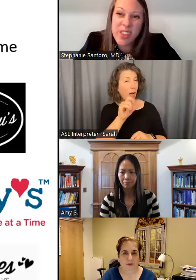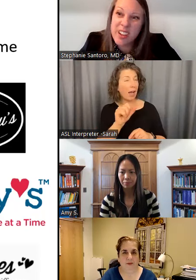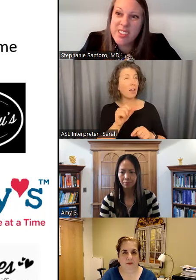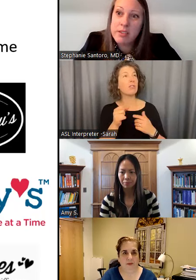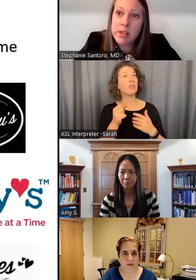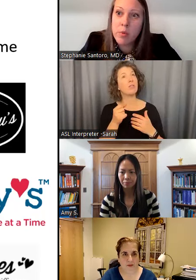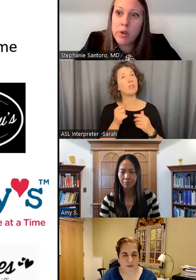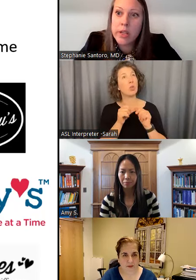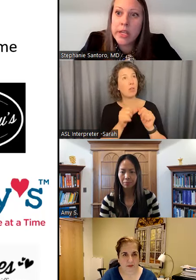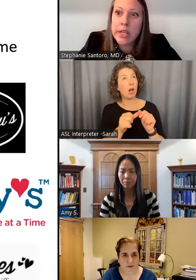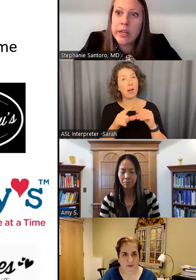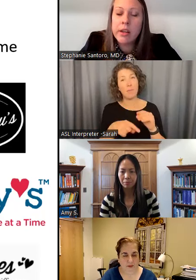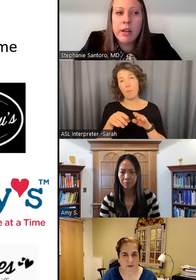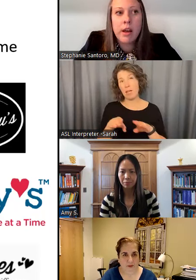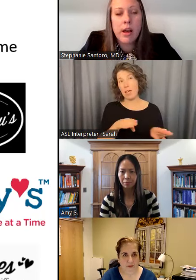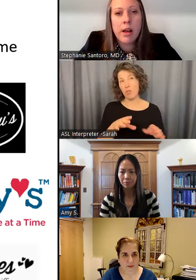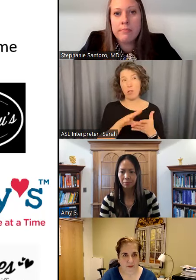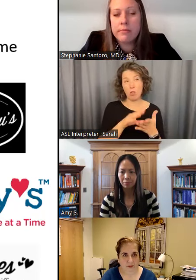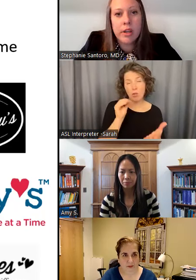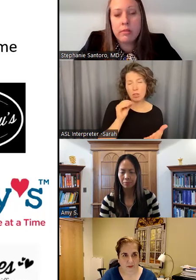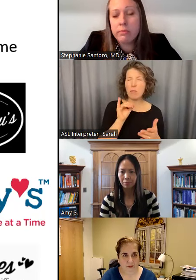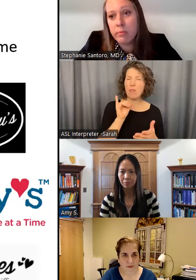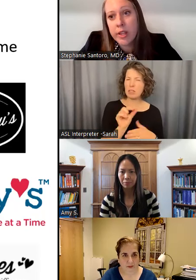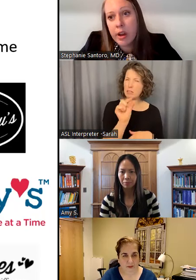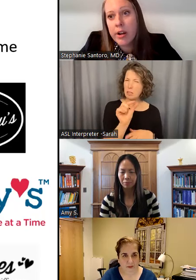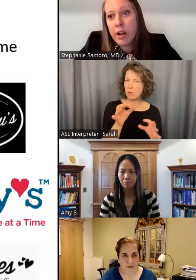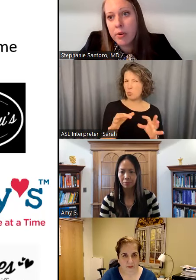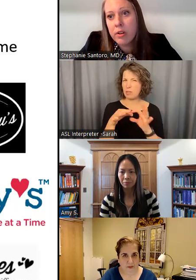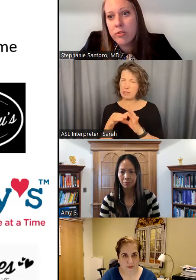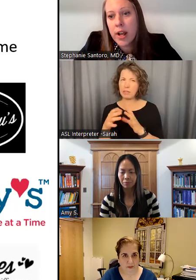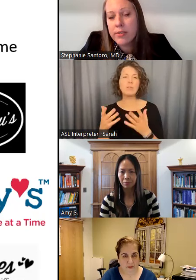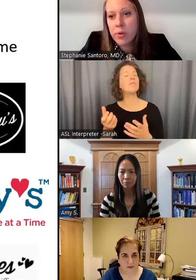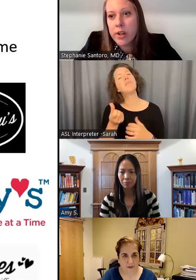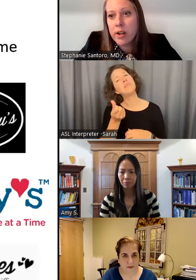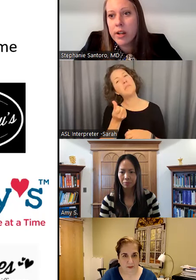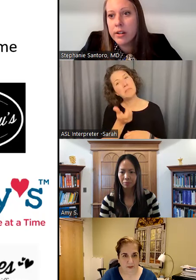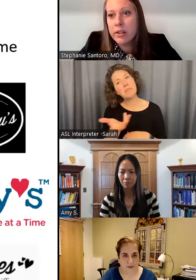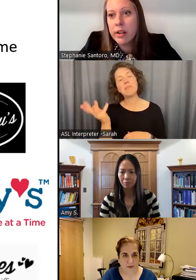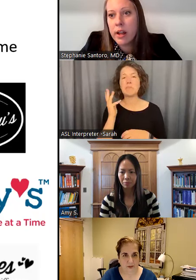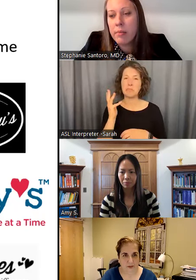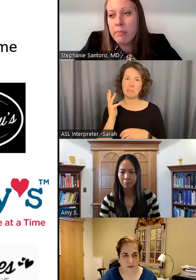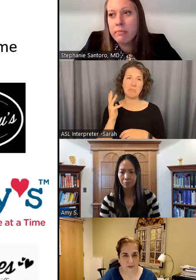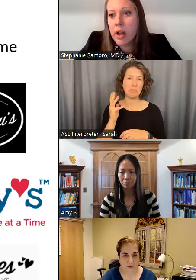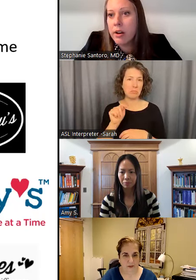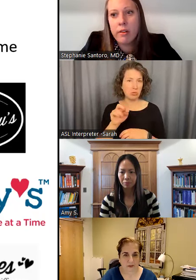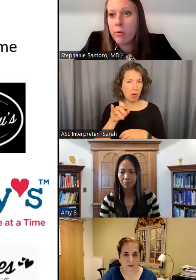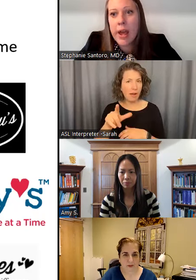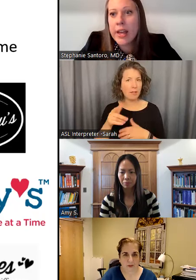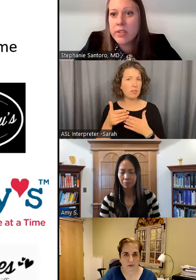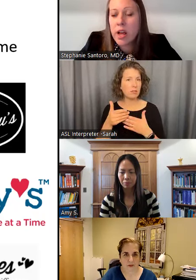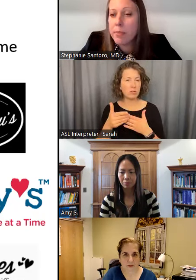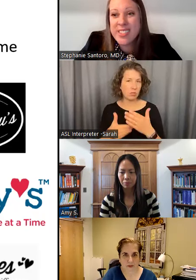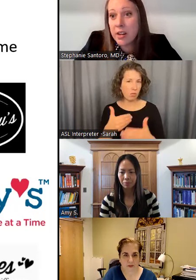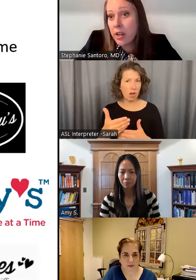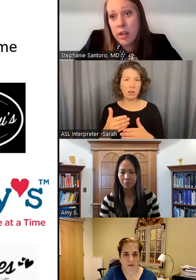learning, so that's somewhat related. There really are a number of trials going on a